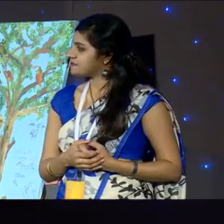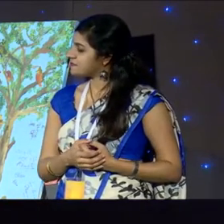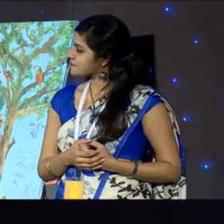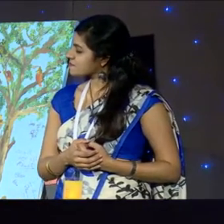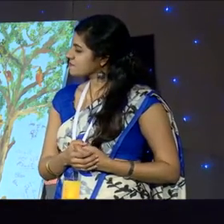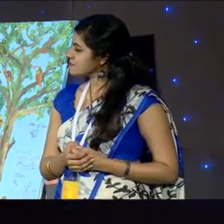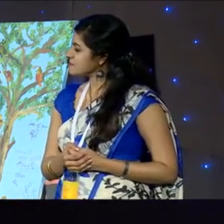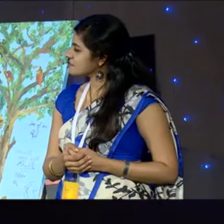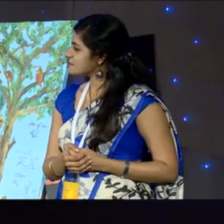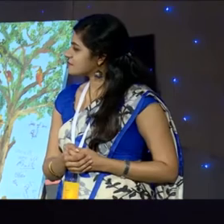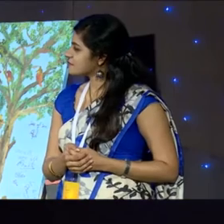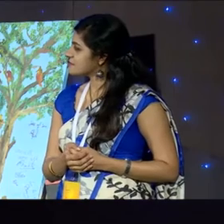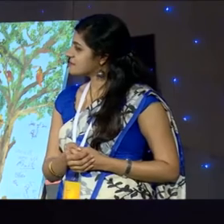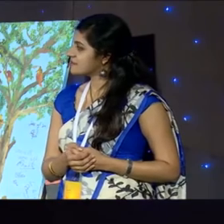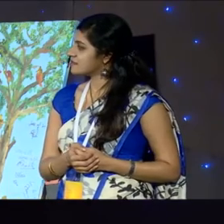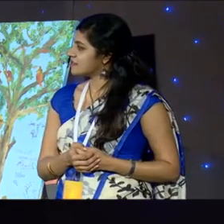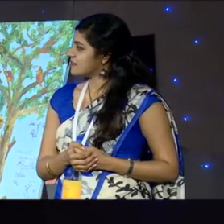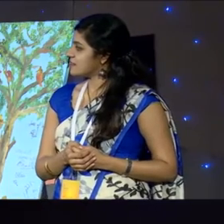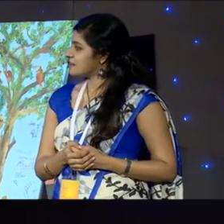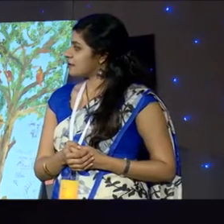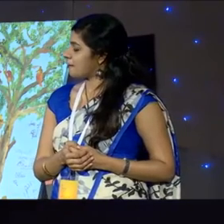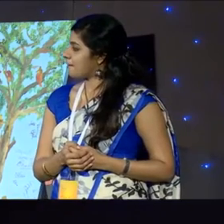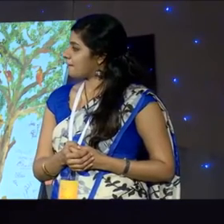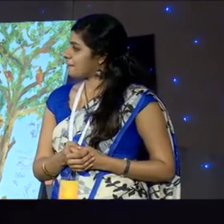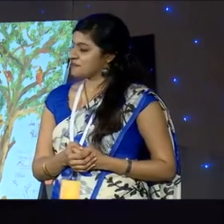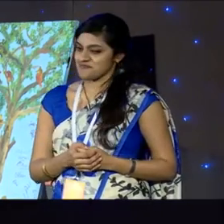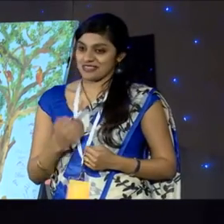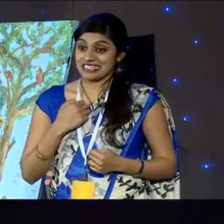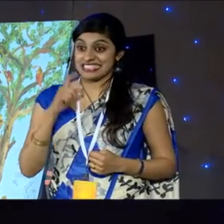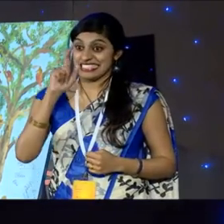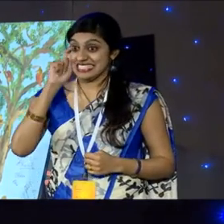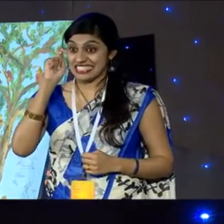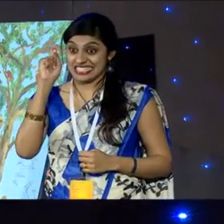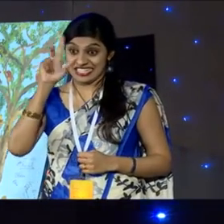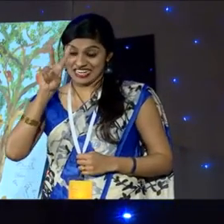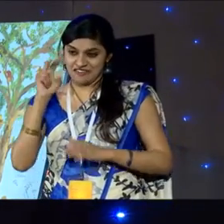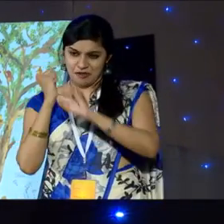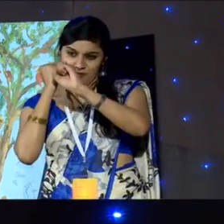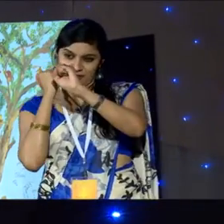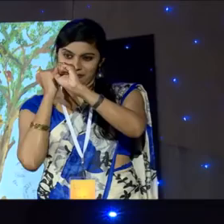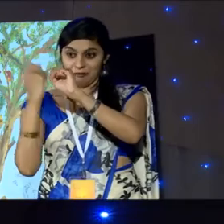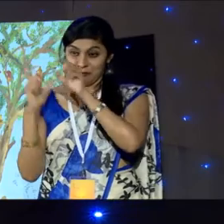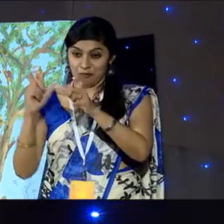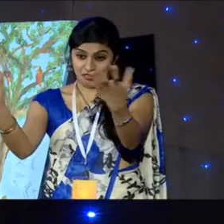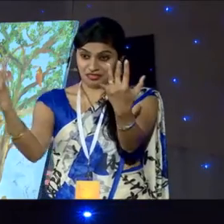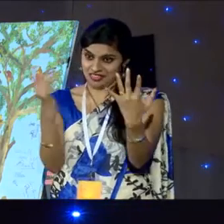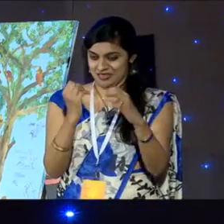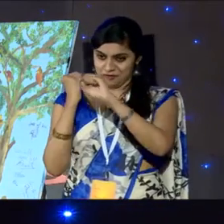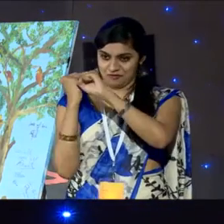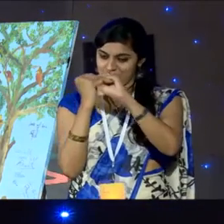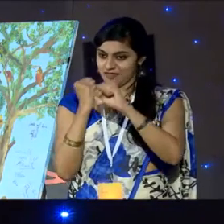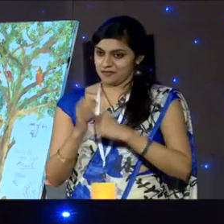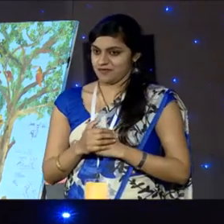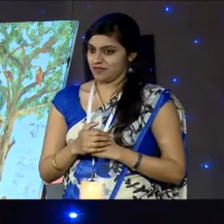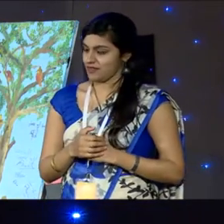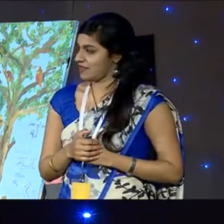and the TV channel wanted a bite. So the TV guy calls the party guy and